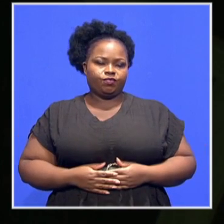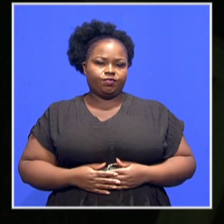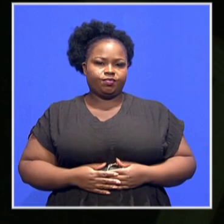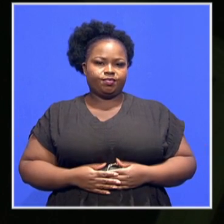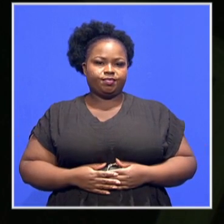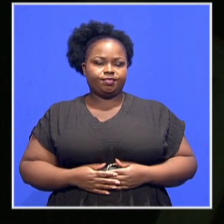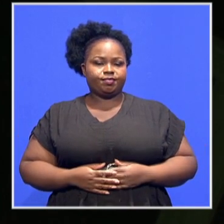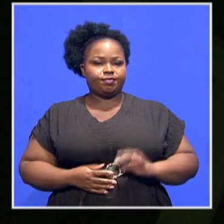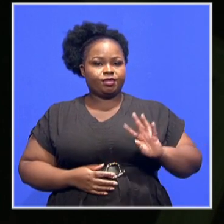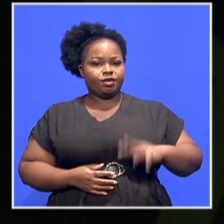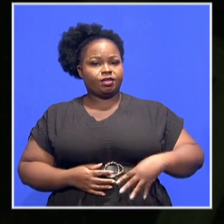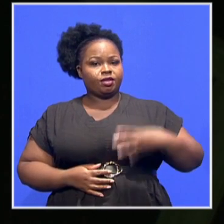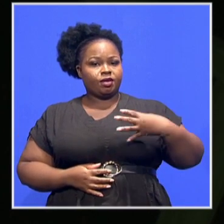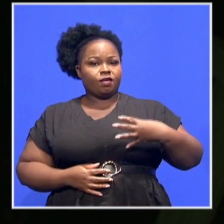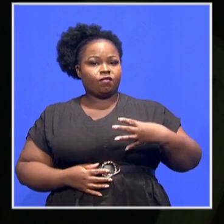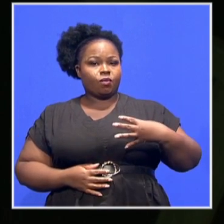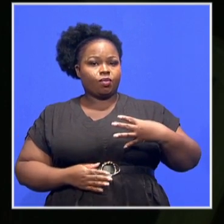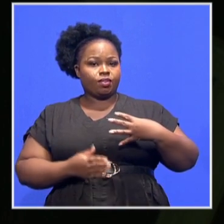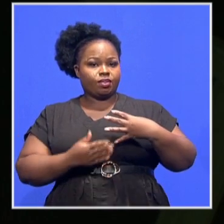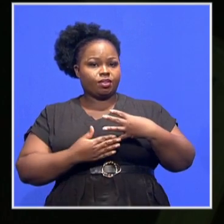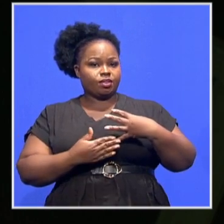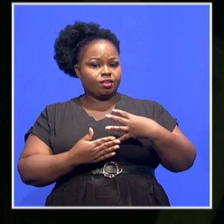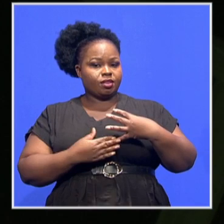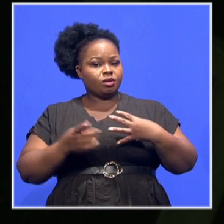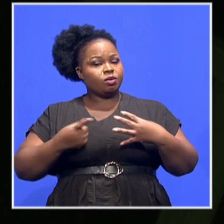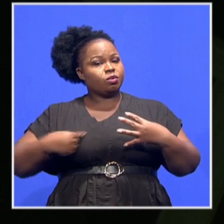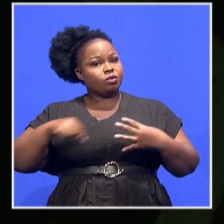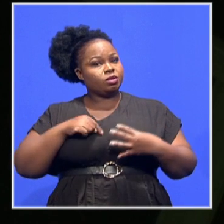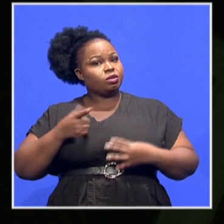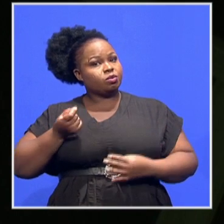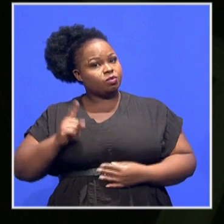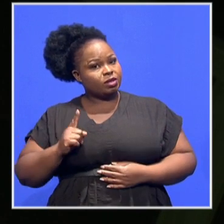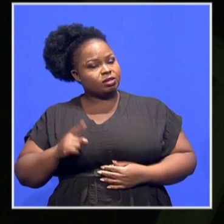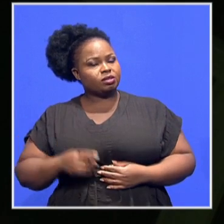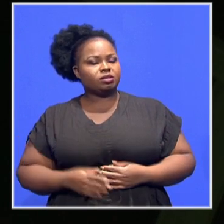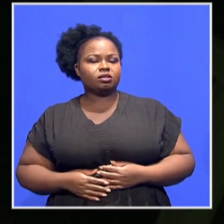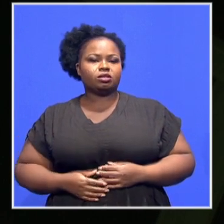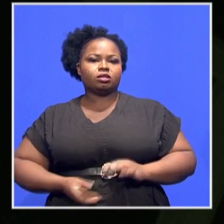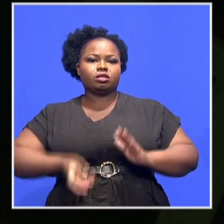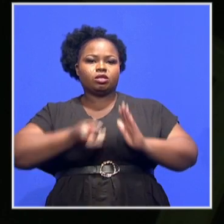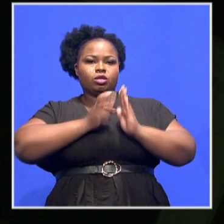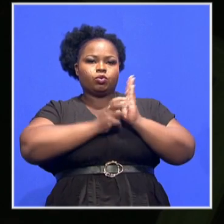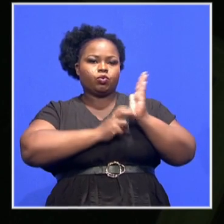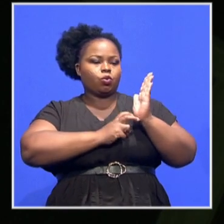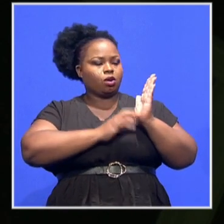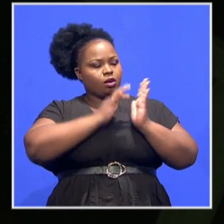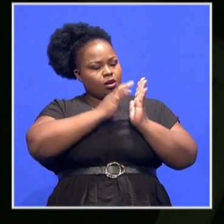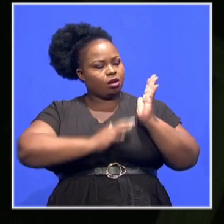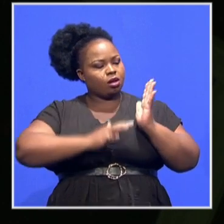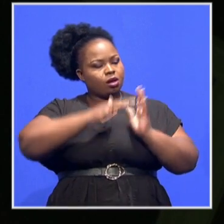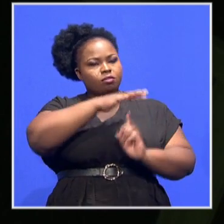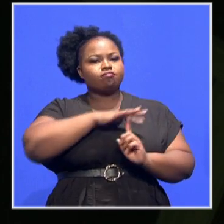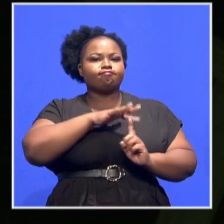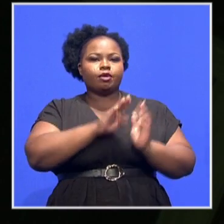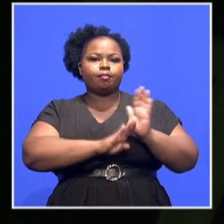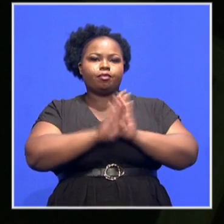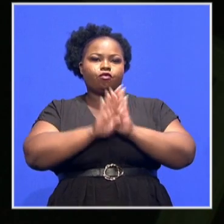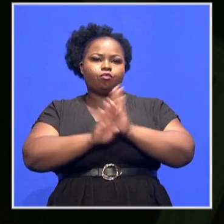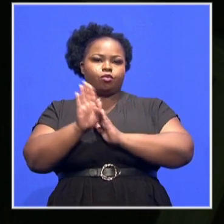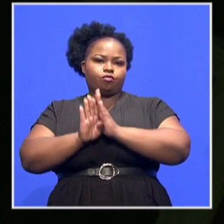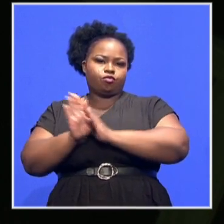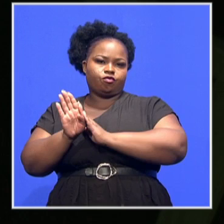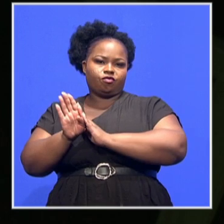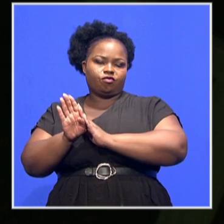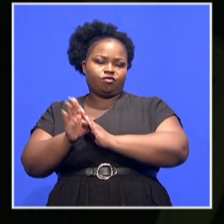fourth area of work is to improve the regulatory environment. We will continue working with